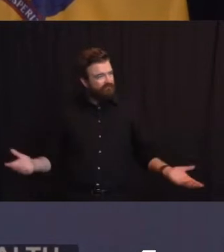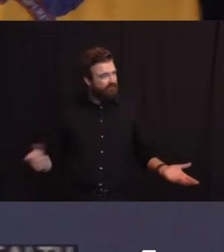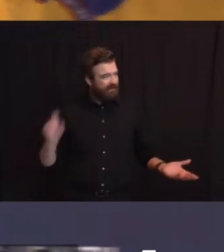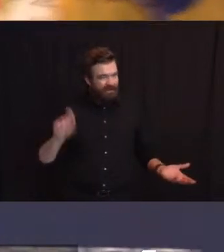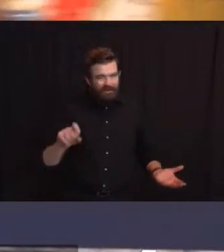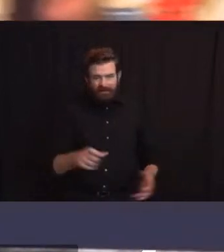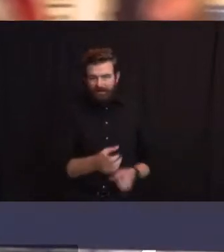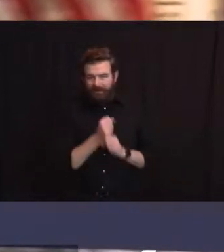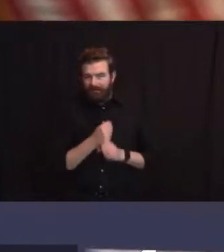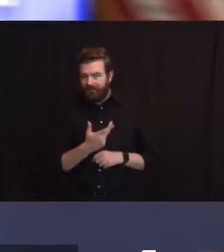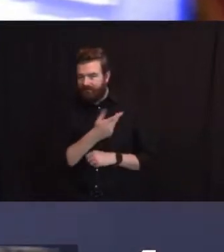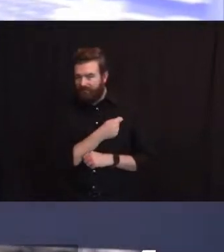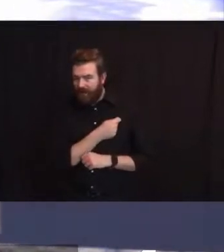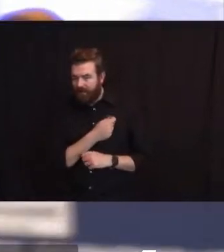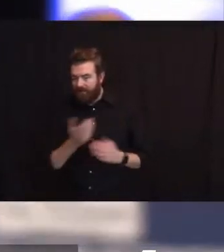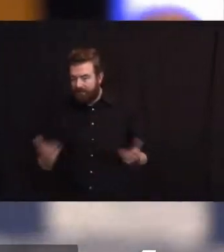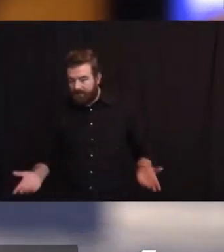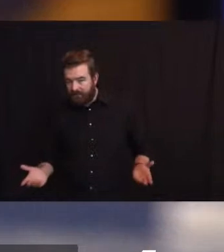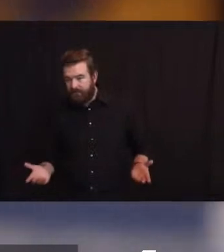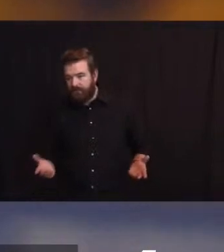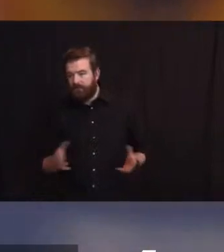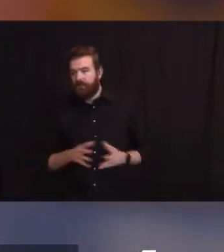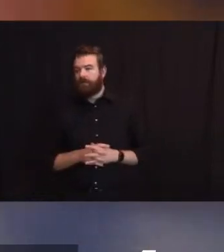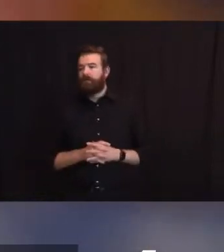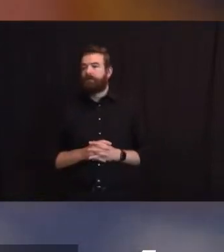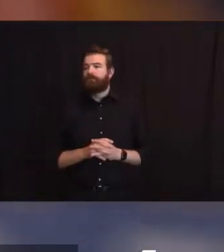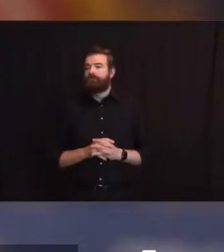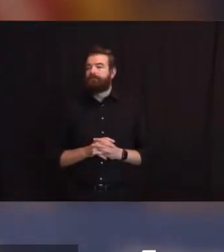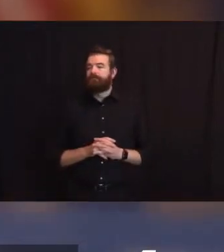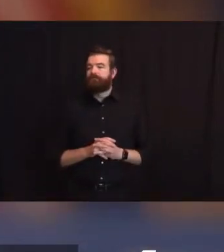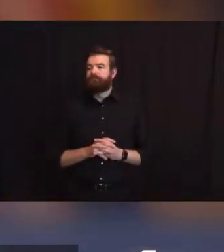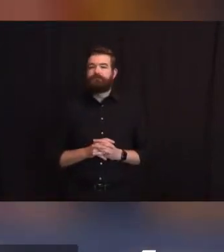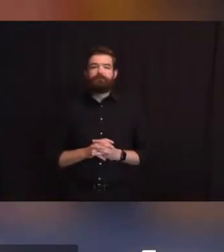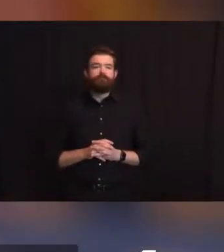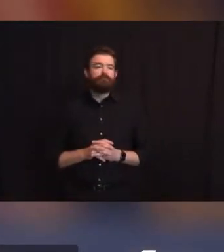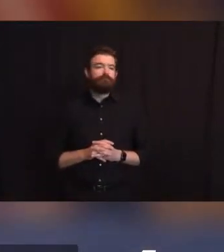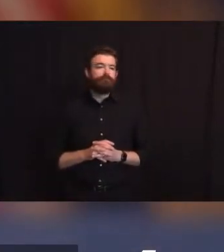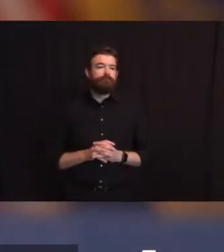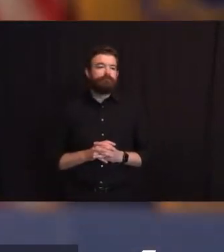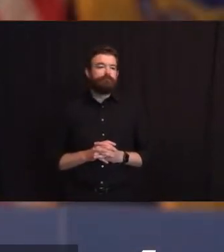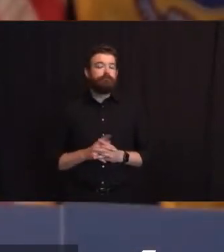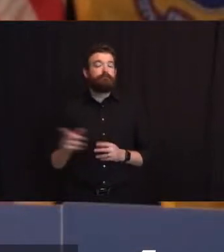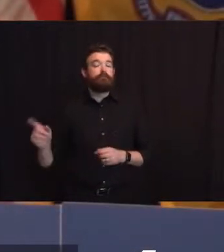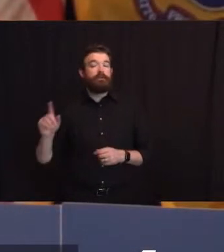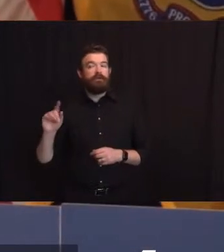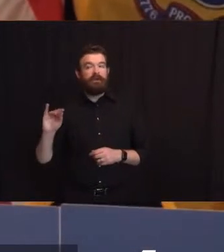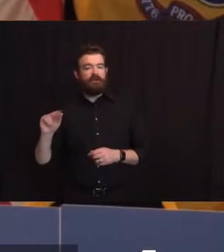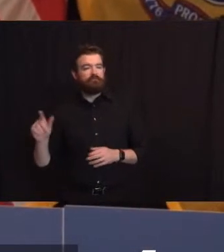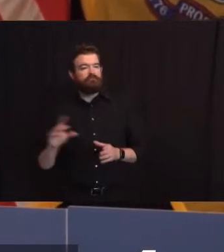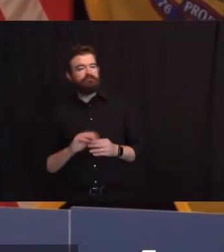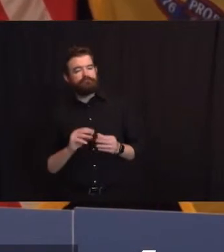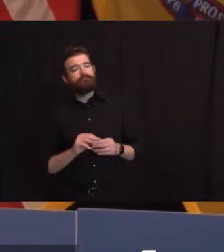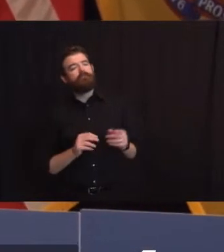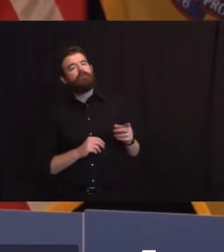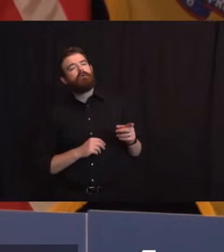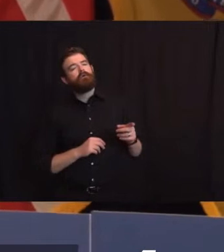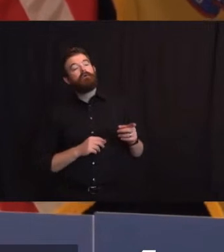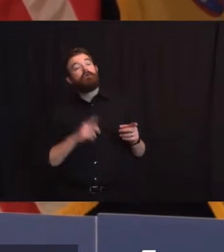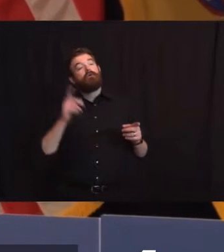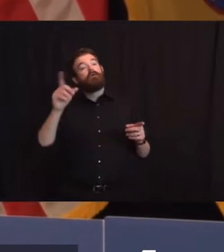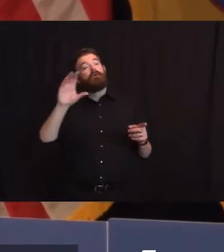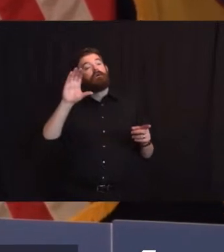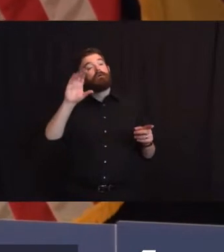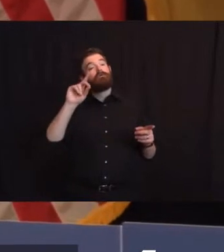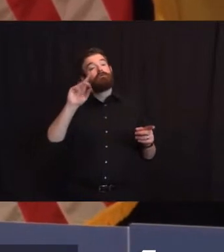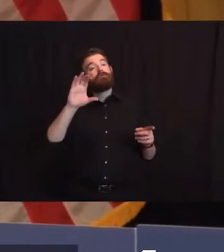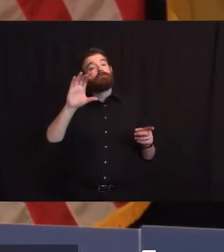thoughts? Well, again, we can't speculate on what CDC's intent was, but we do know that